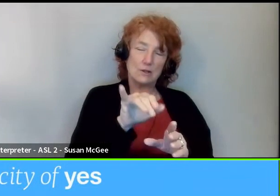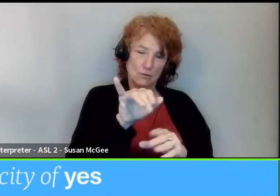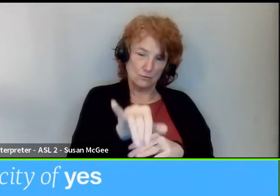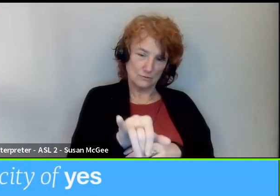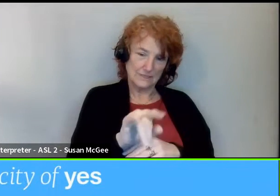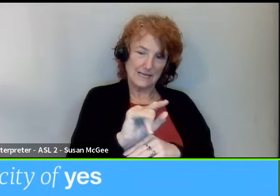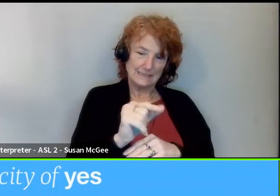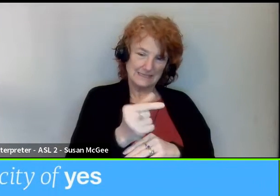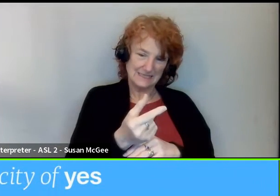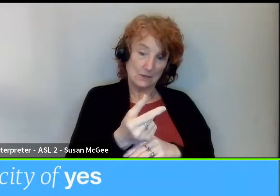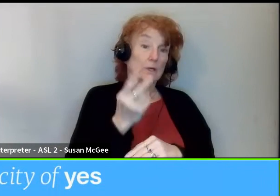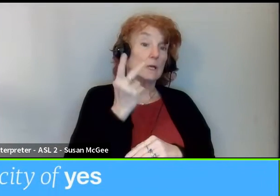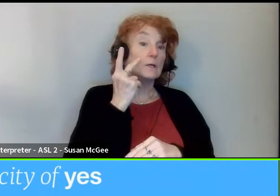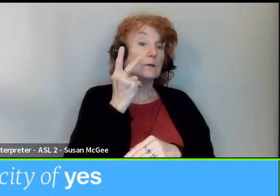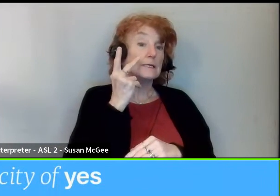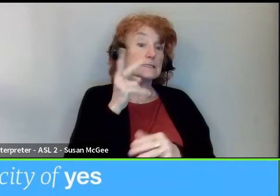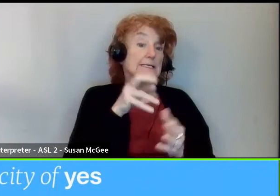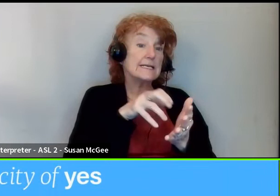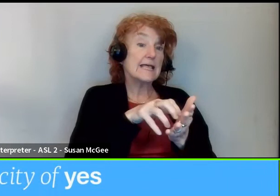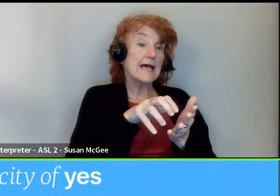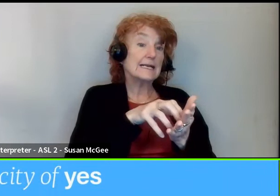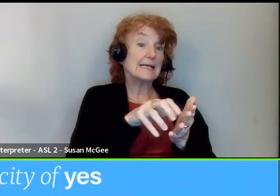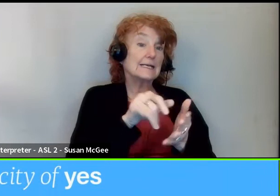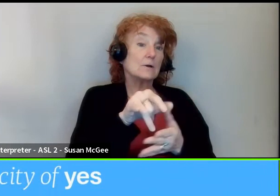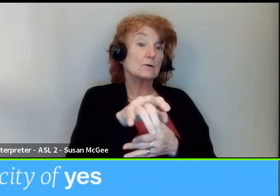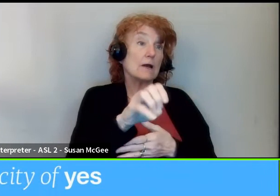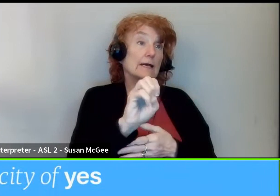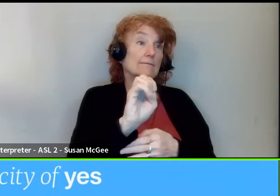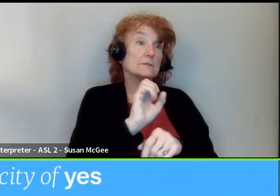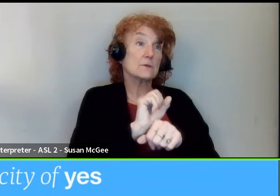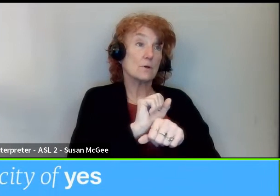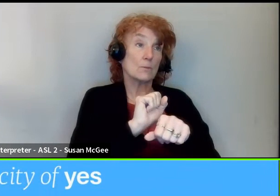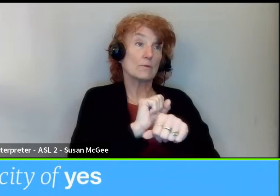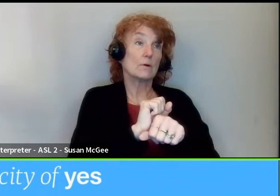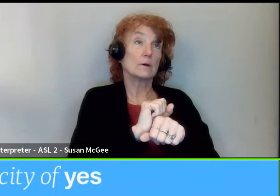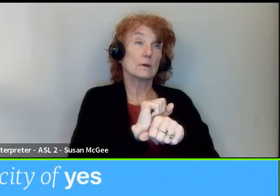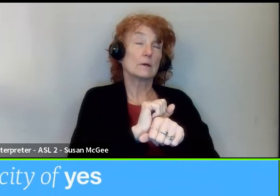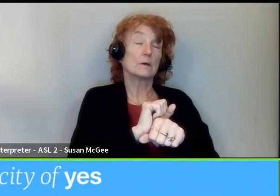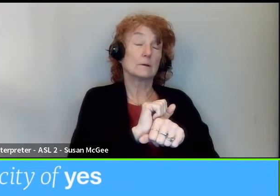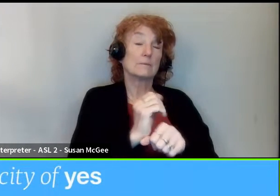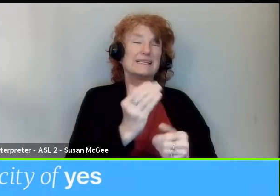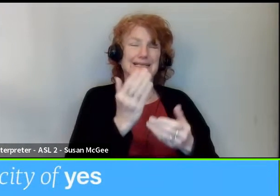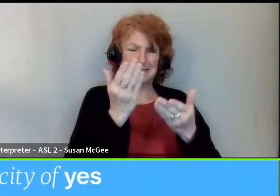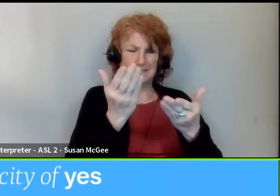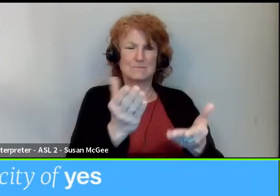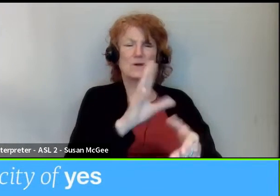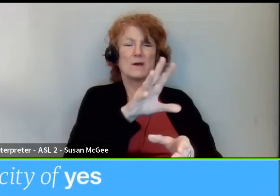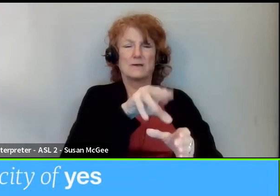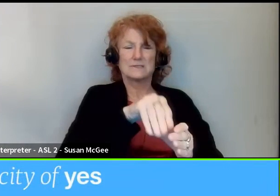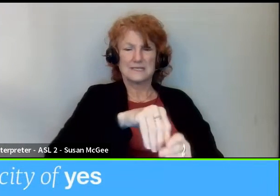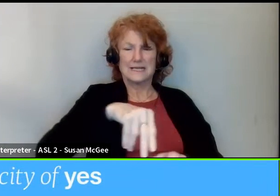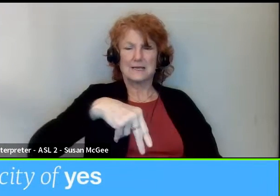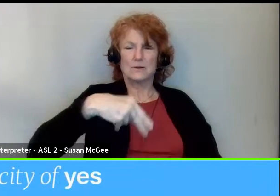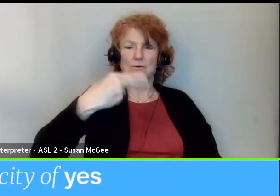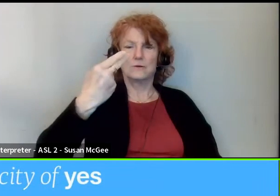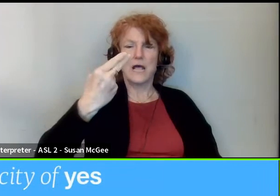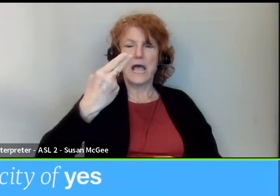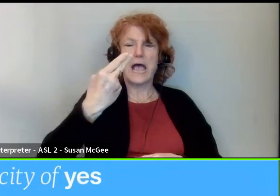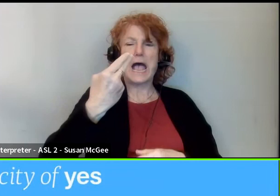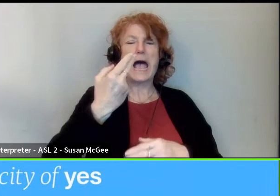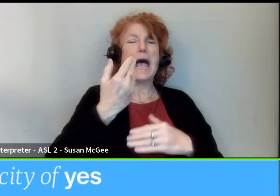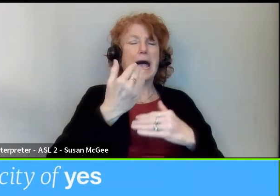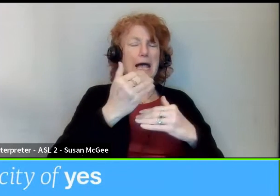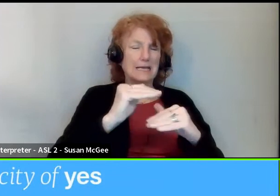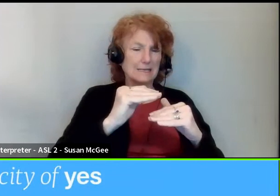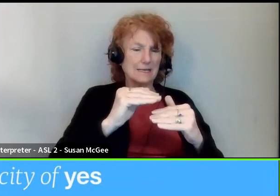in the draft scope of work. But both of these proposals do include height limits and FAR allowances that are